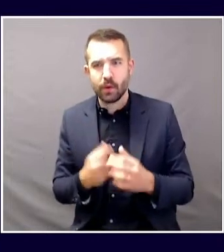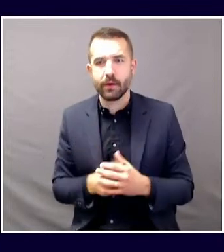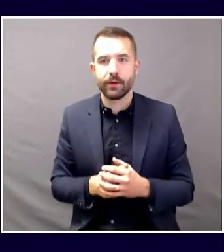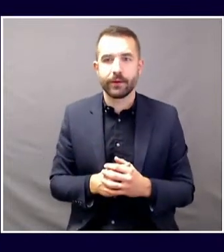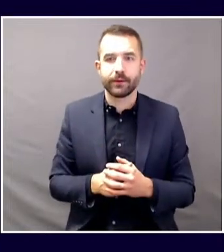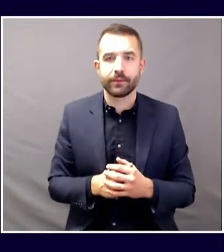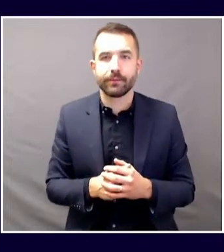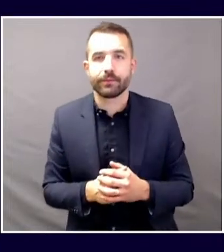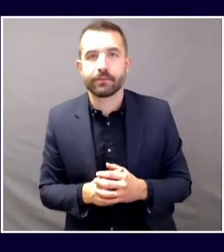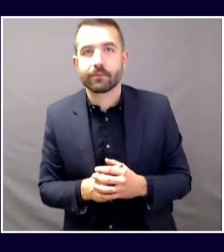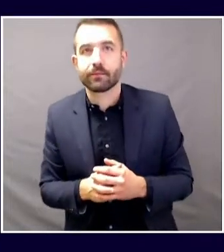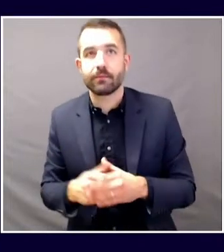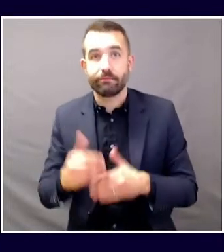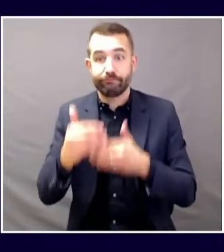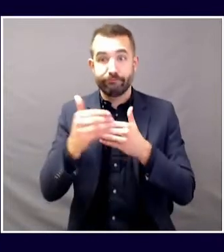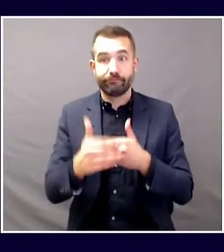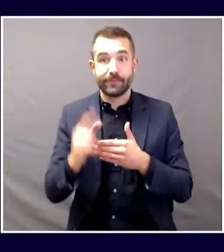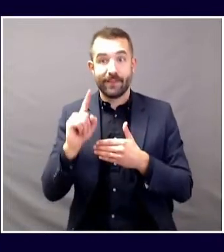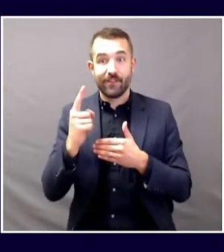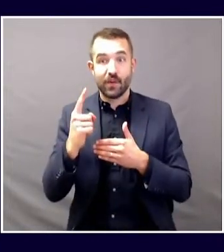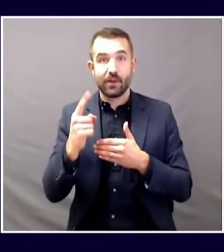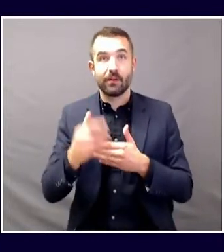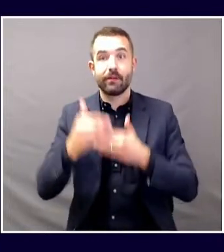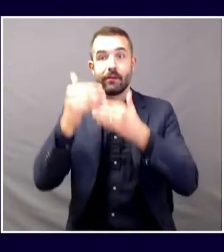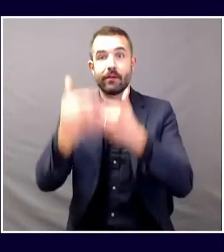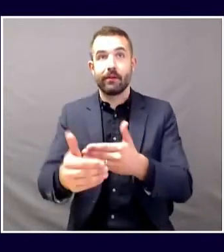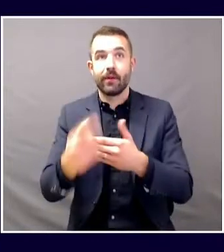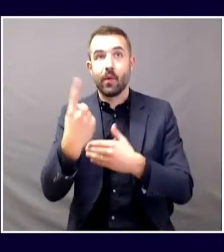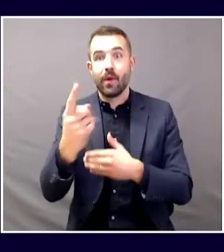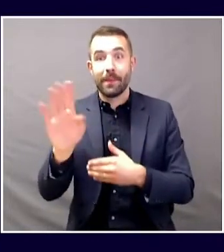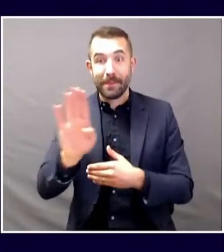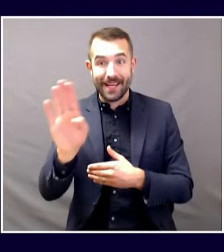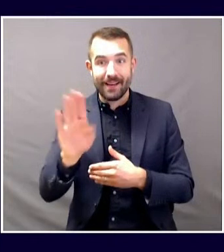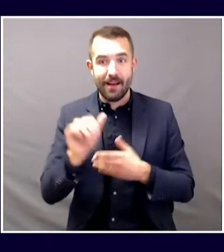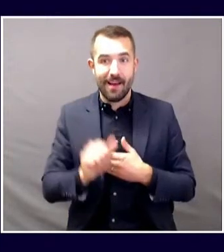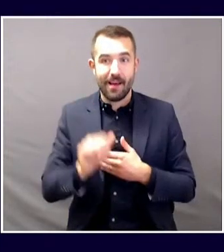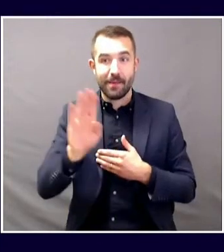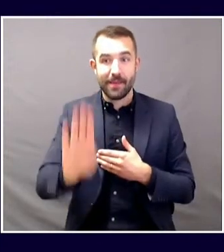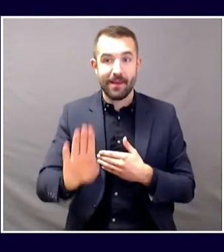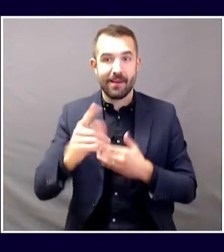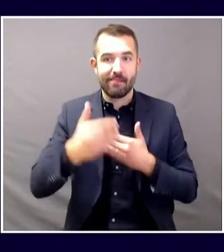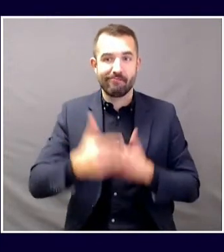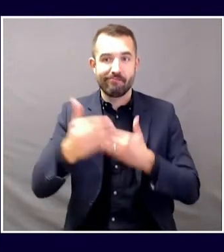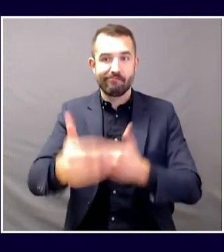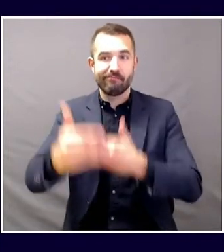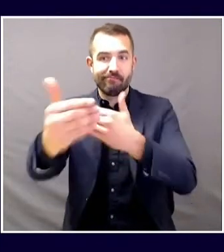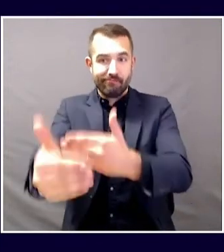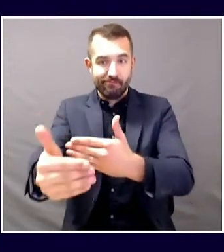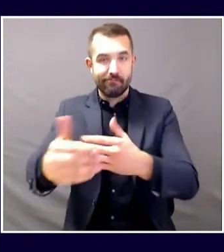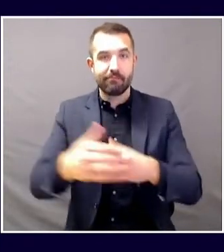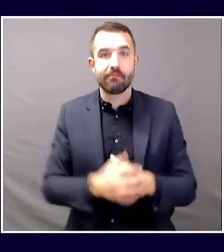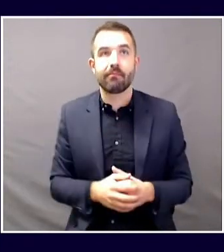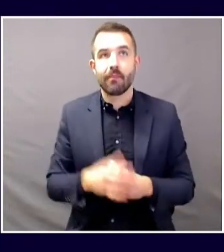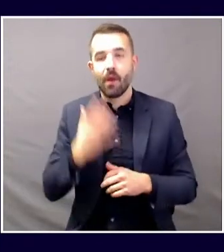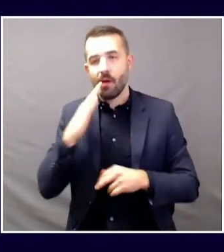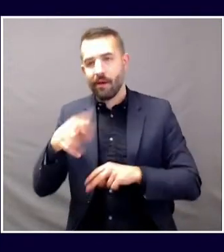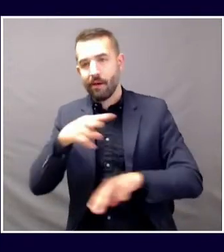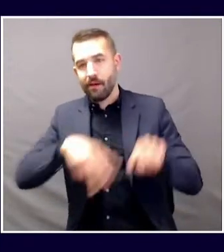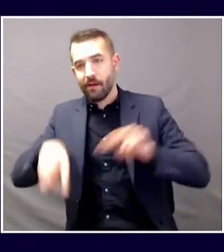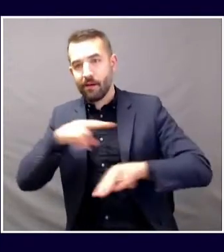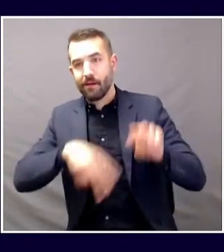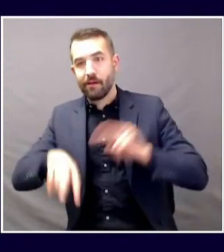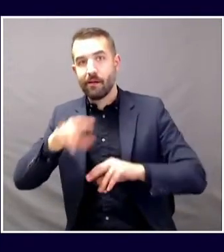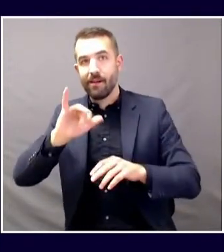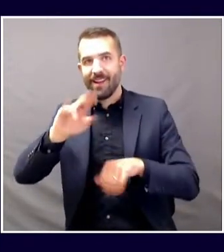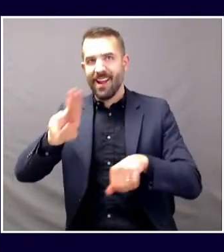1A, 1B, there was still a lot of people and a high degree of variation. So what the National Academy recommended is that within each of